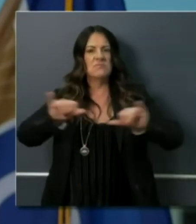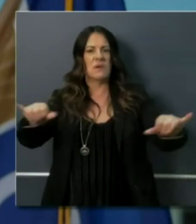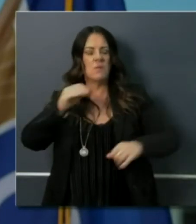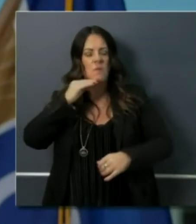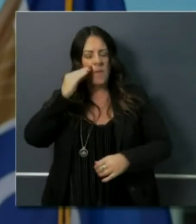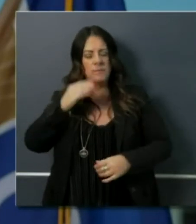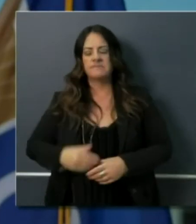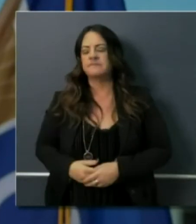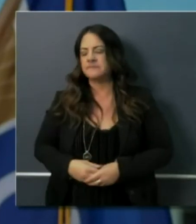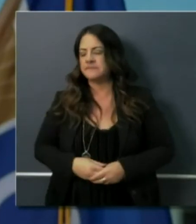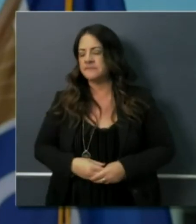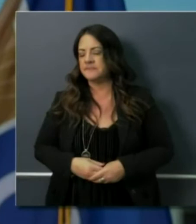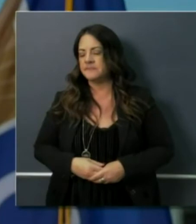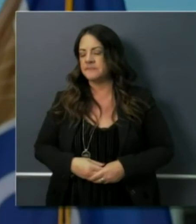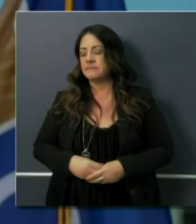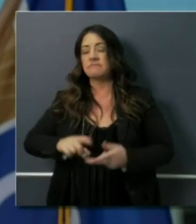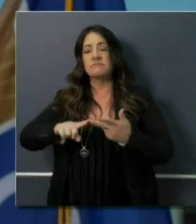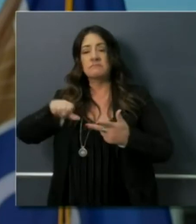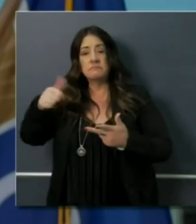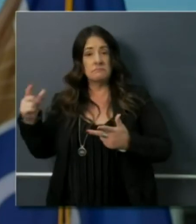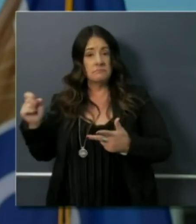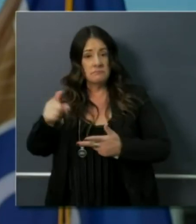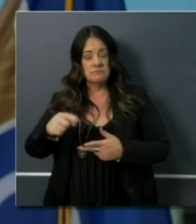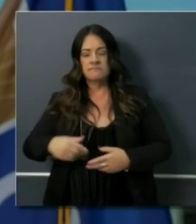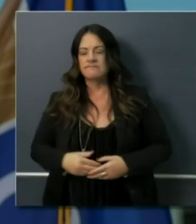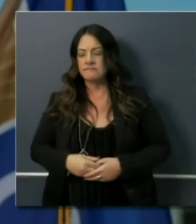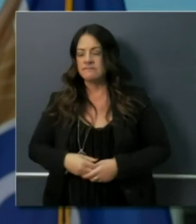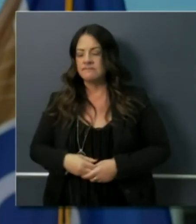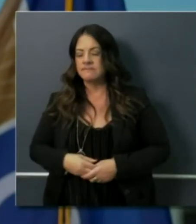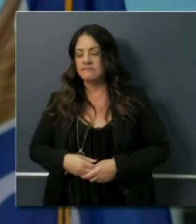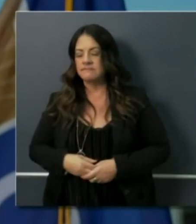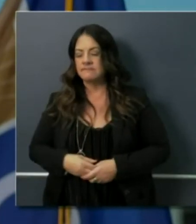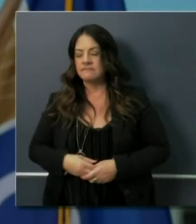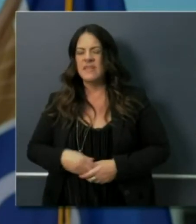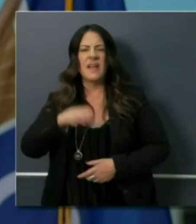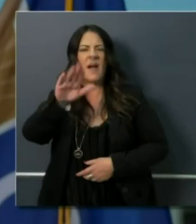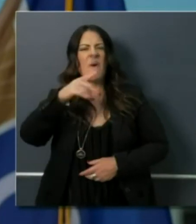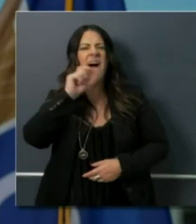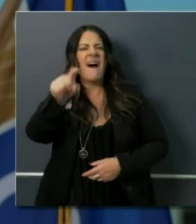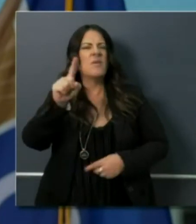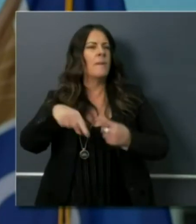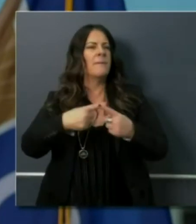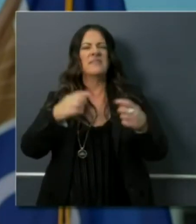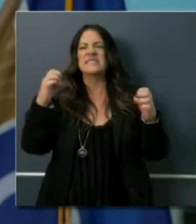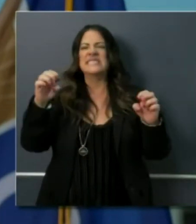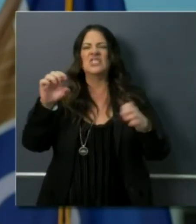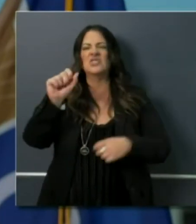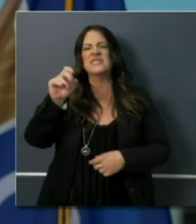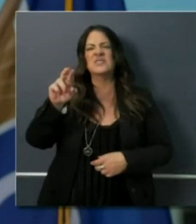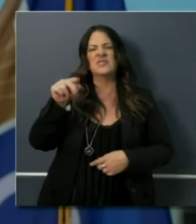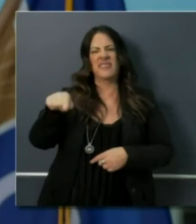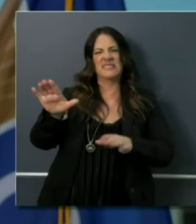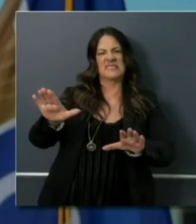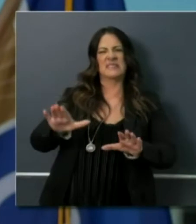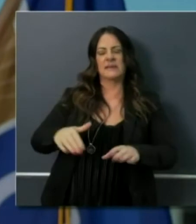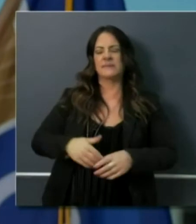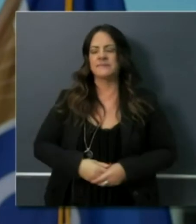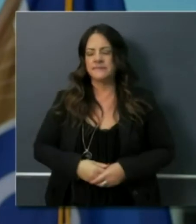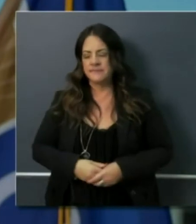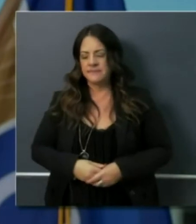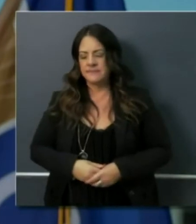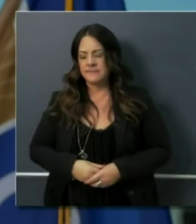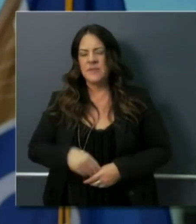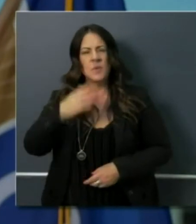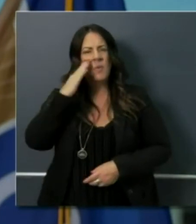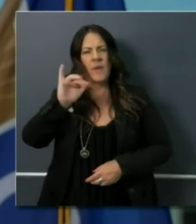Governor, I want to ask you about Easter Sunday in particular, because there are reports from a few locations, specifically in the Inland